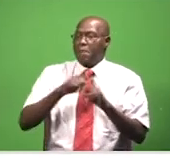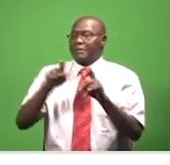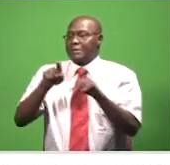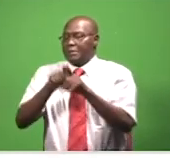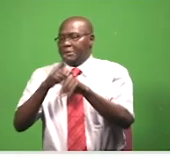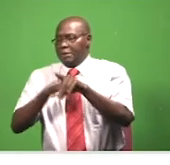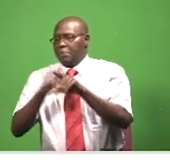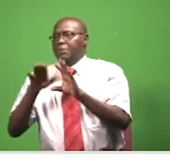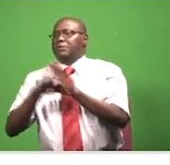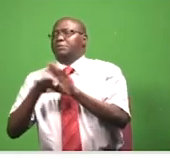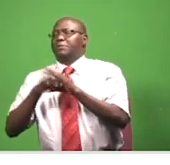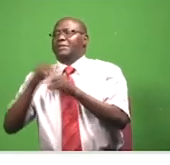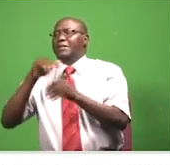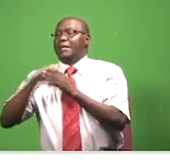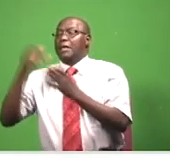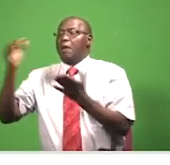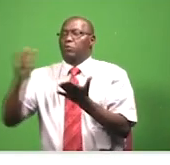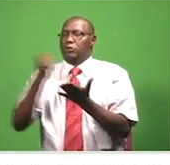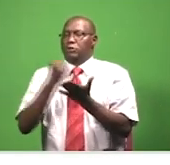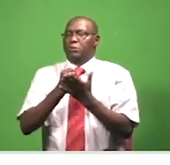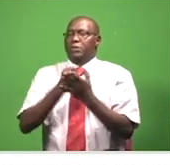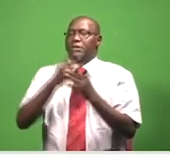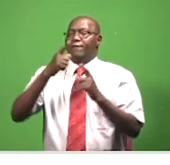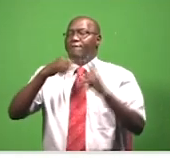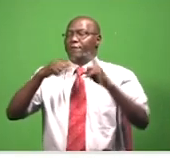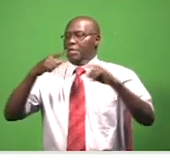in the appointments of various